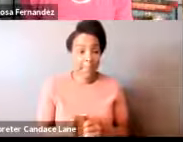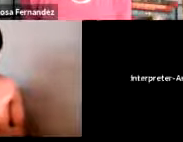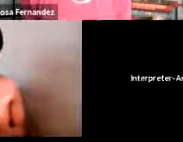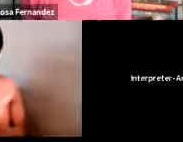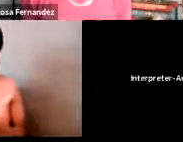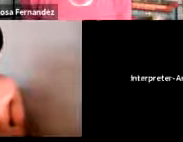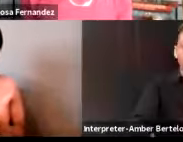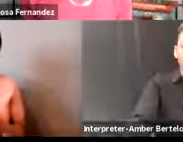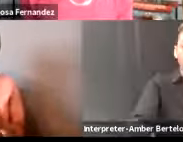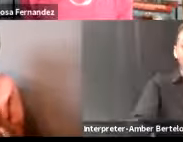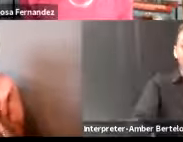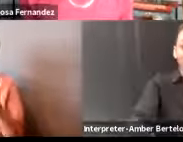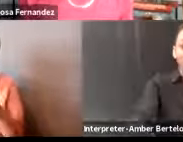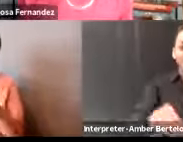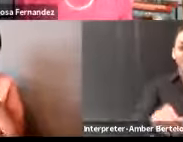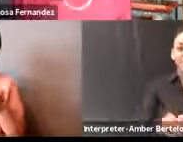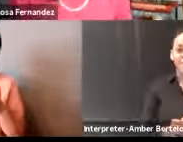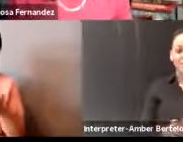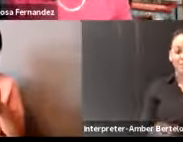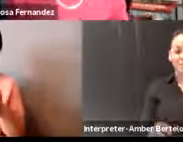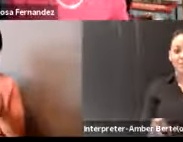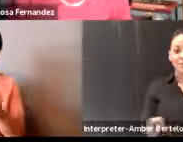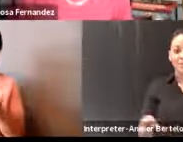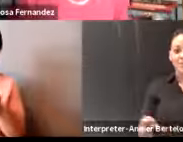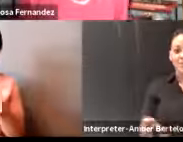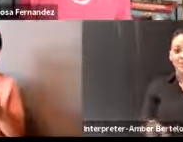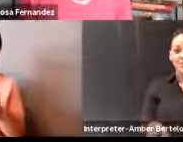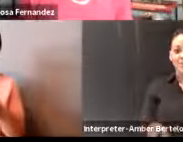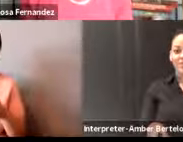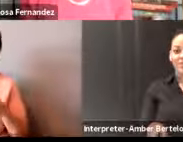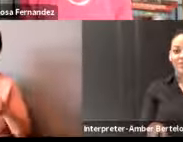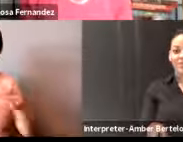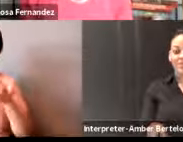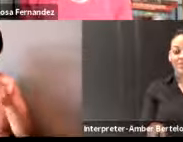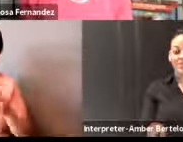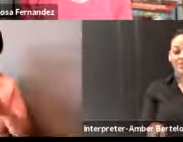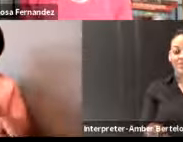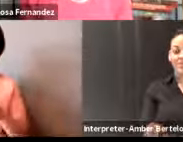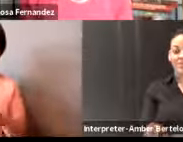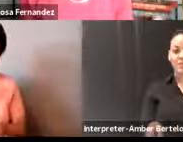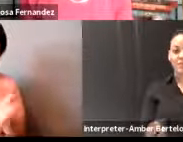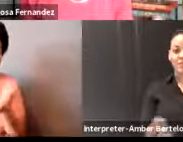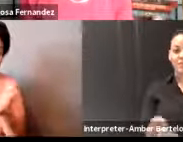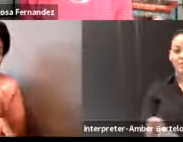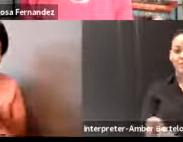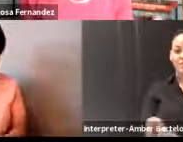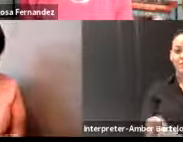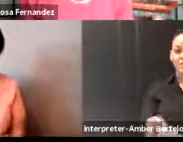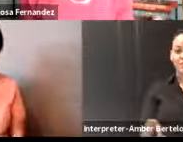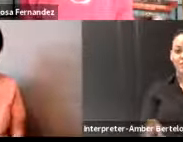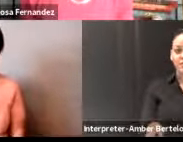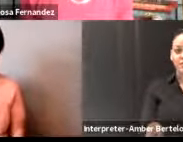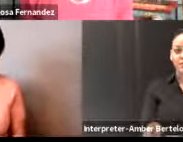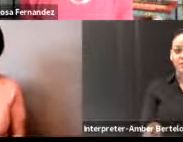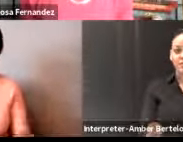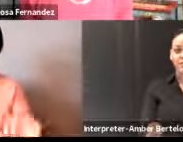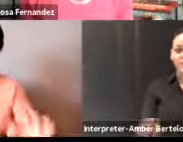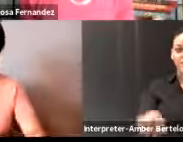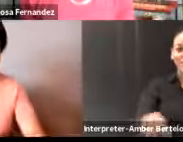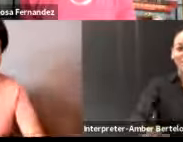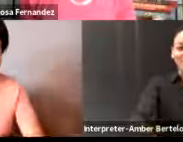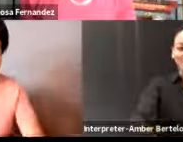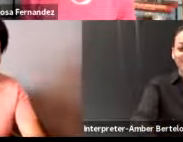I just wrote this poem. It's dedicated to the people of the Bronx. It's dedicated to the